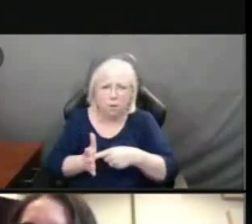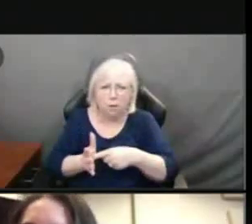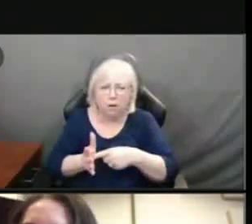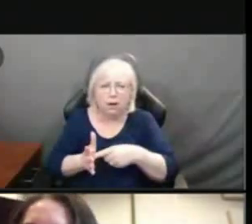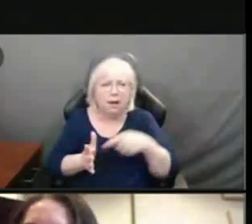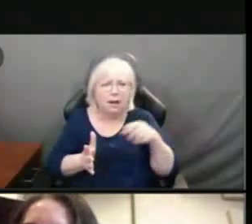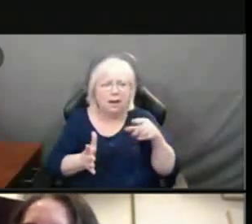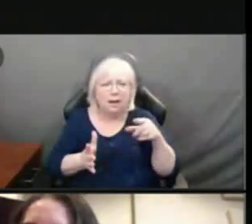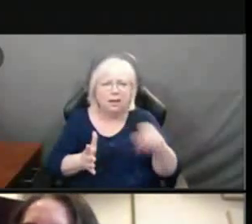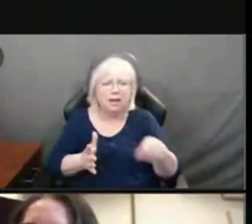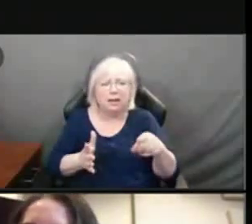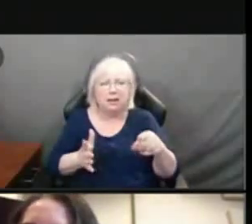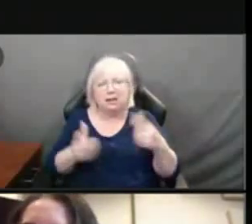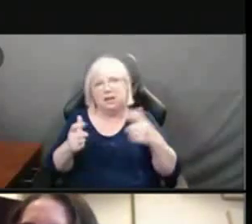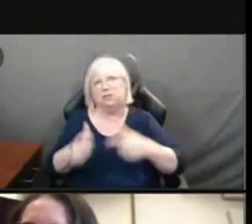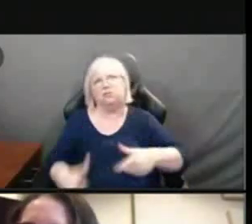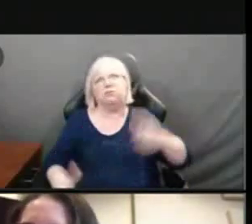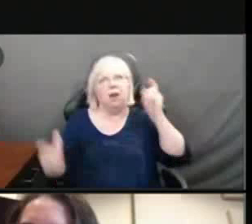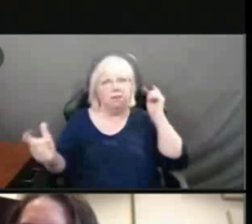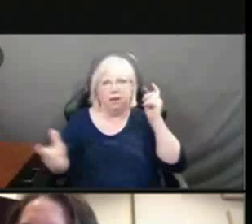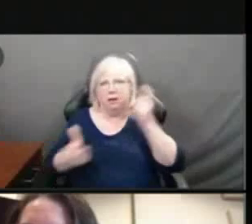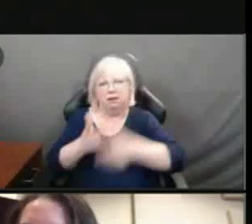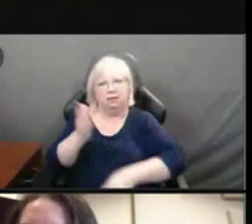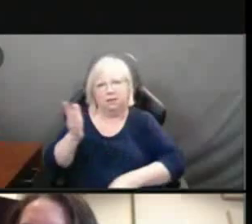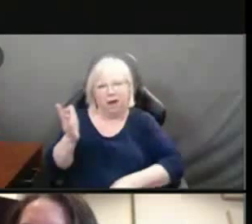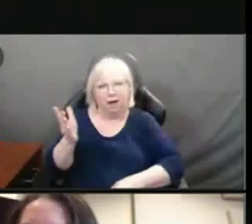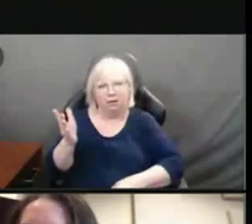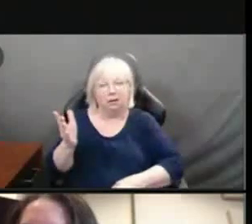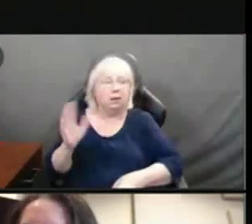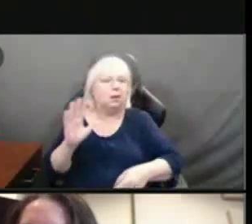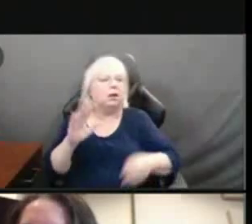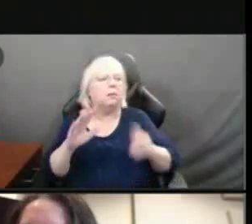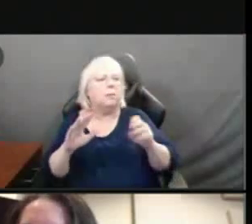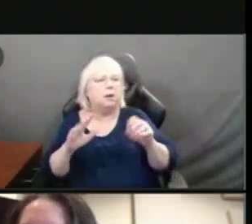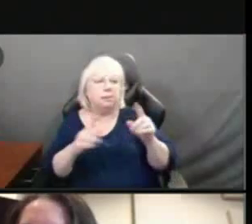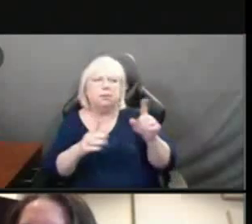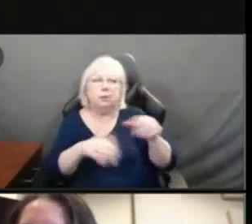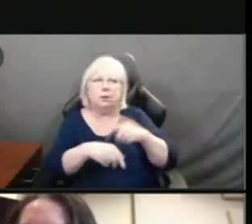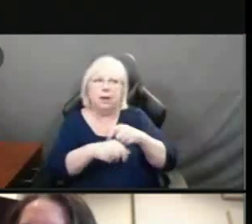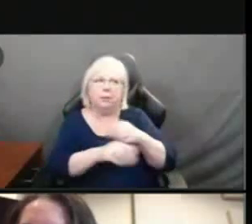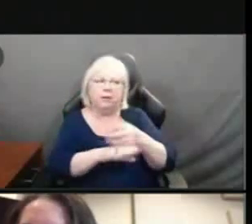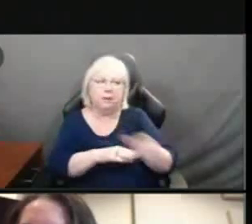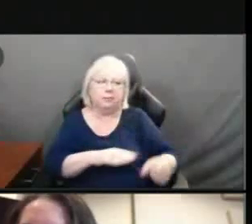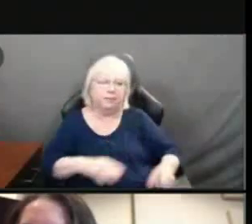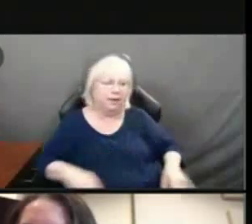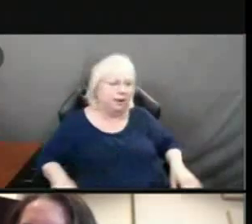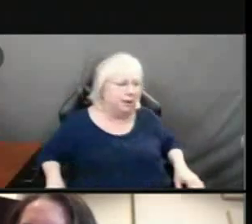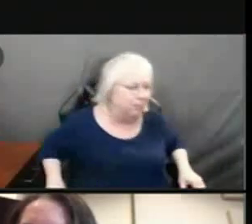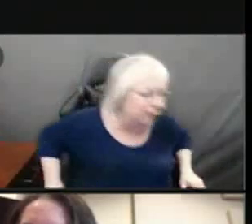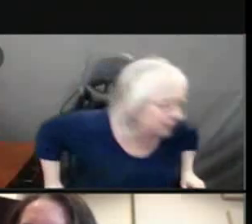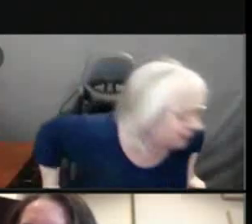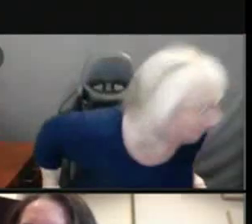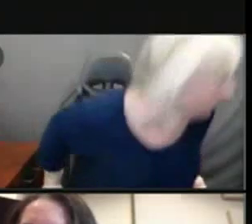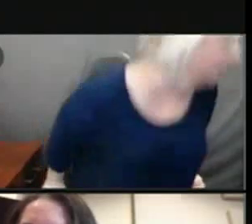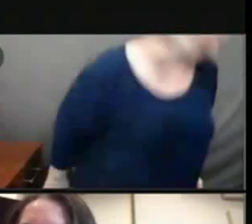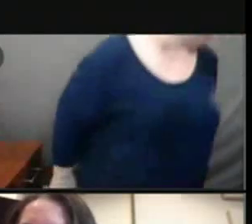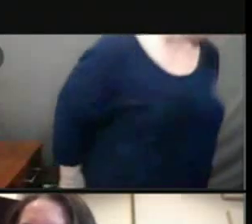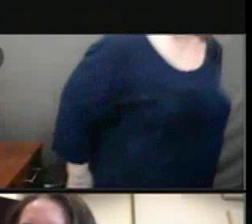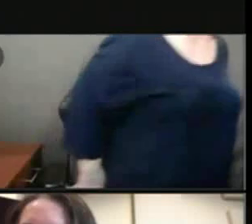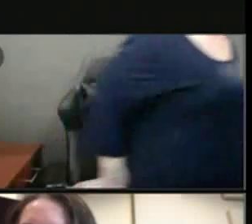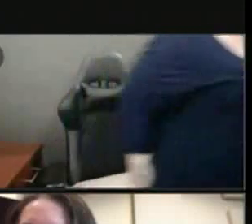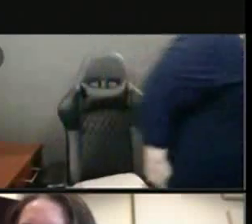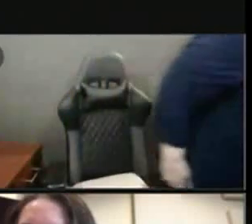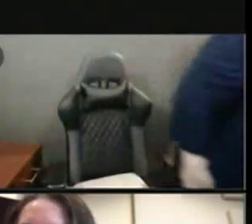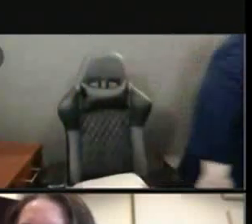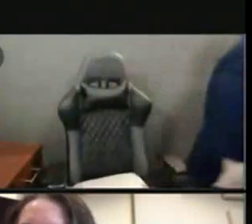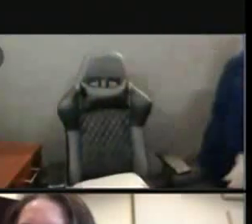this extravagant tax. Mr. Scrable, your time is up. Yep.